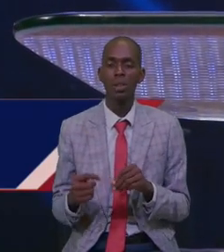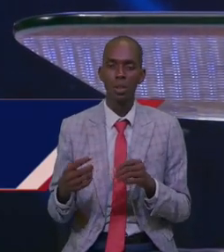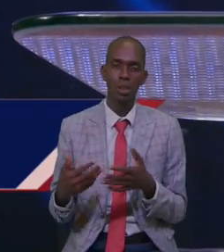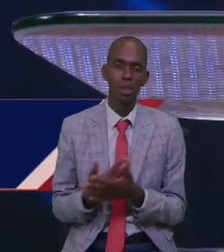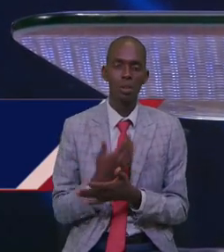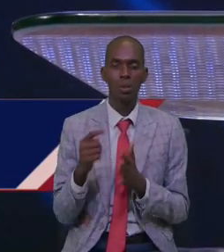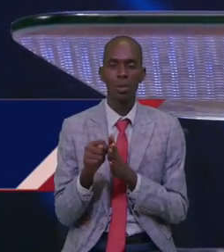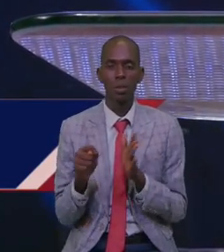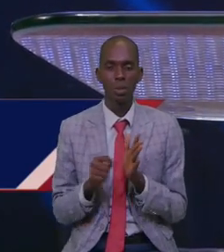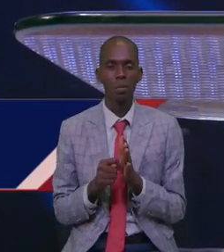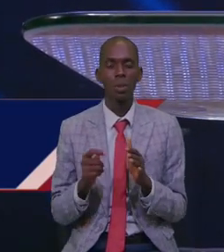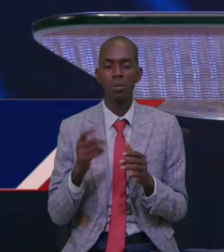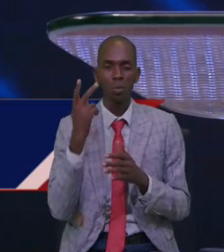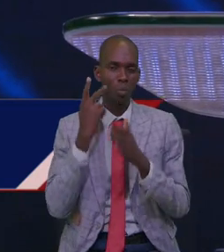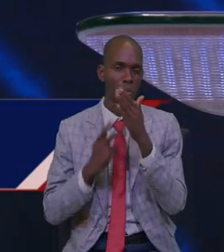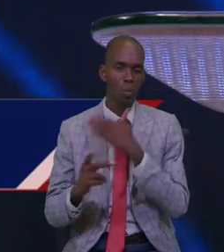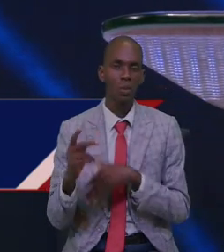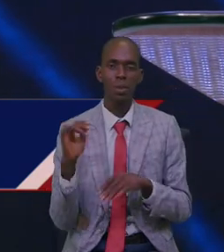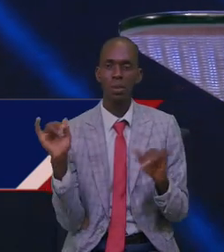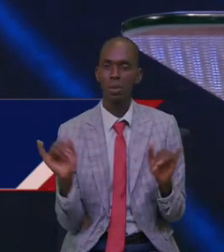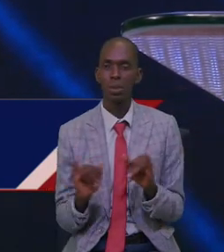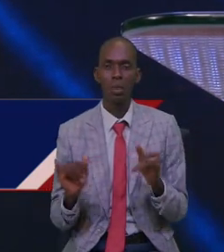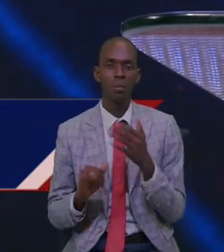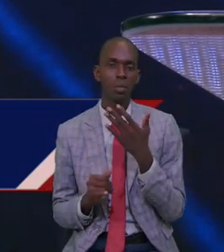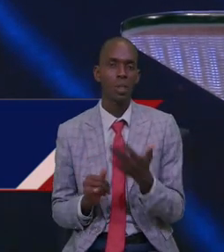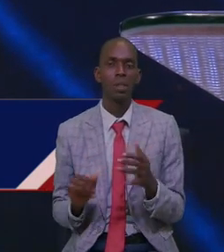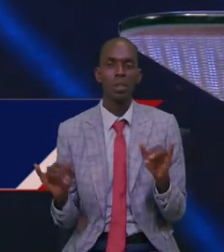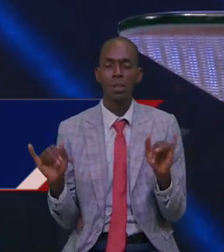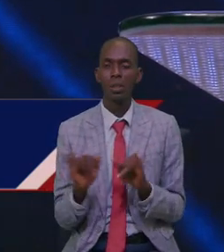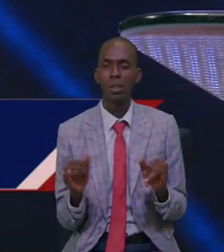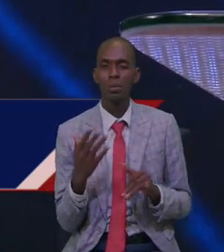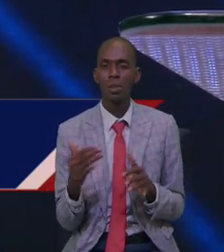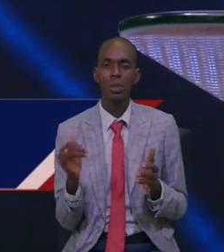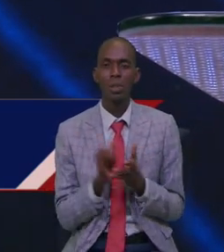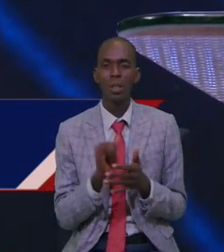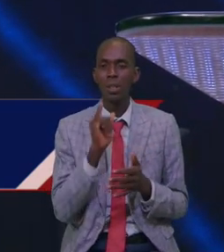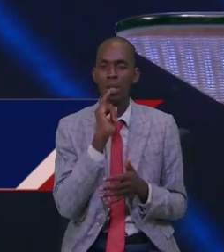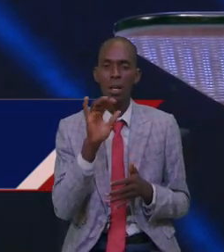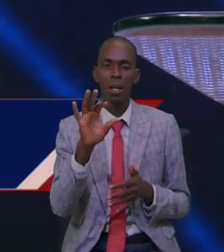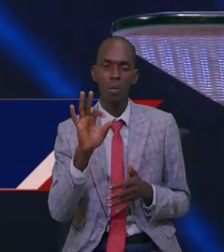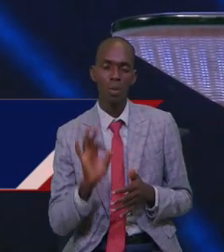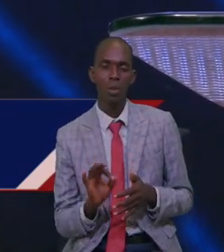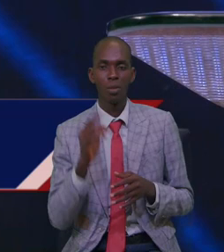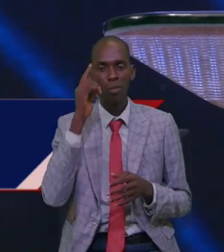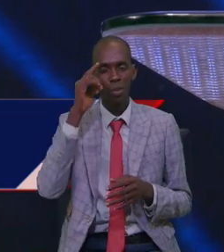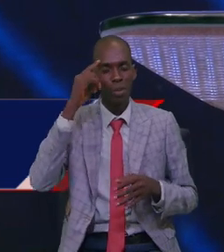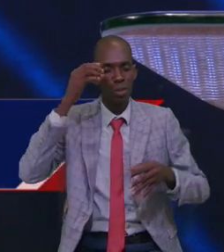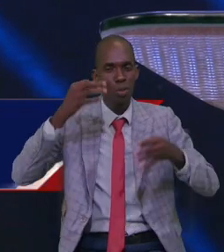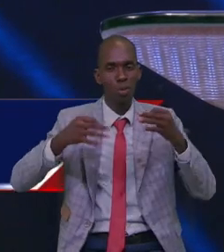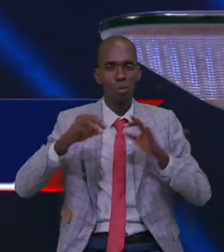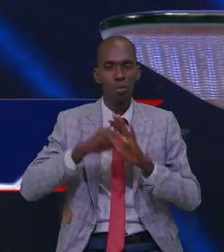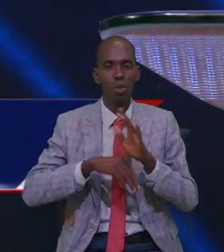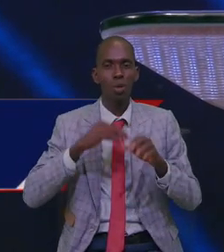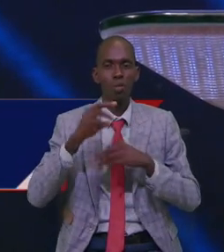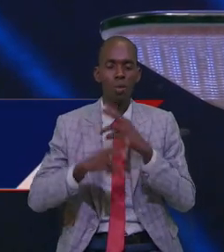the same prophecy, talking about the same day that is appointed for the judgment of the world, for